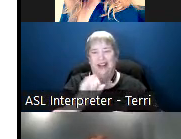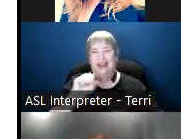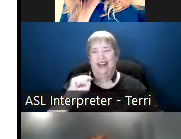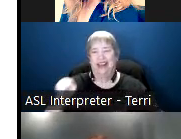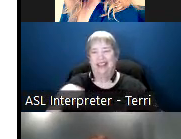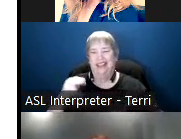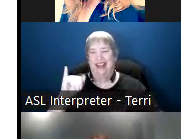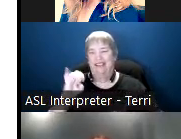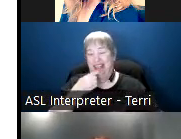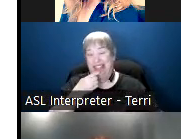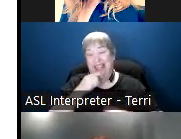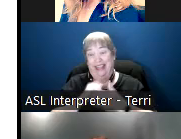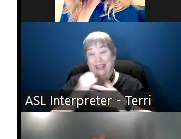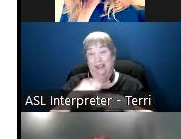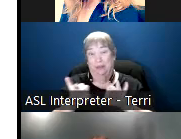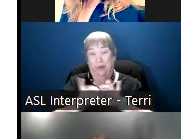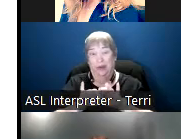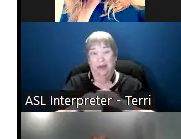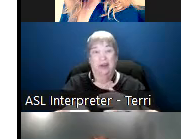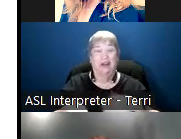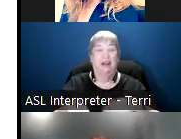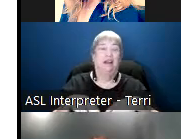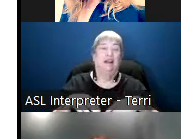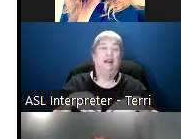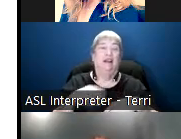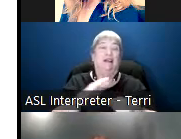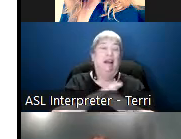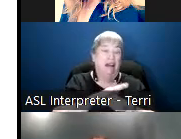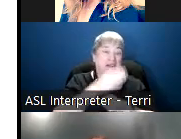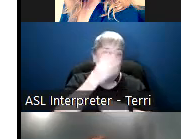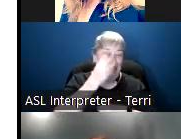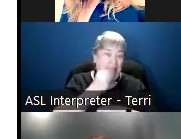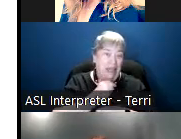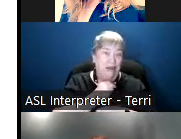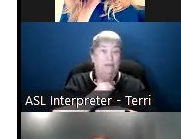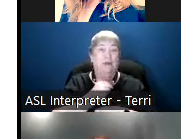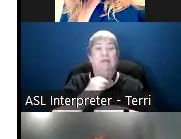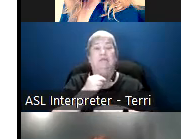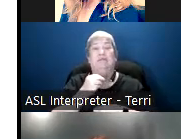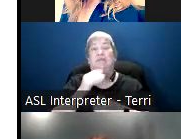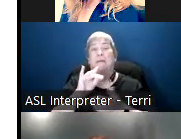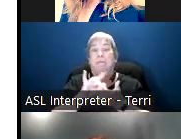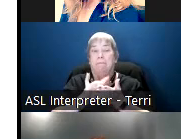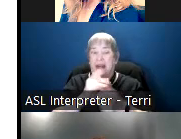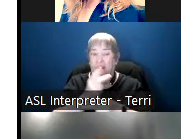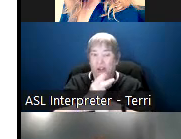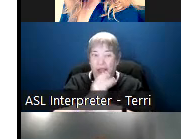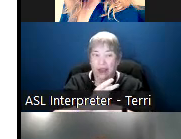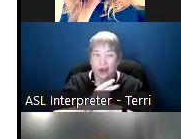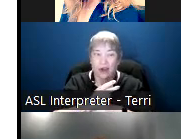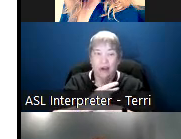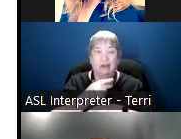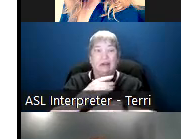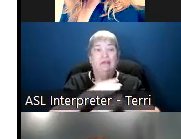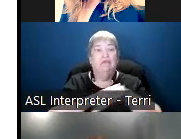self-care. Getting enough sleep, getting that regular medical care, pampering yourself. So those are